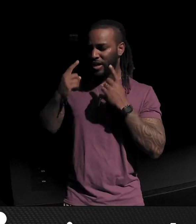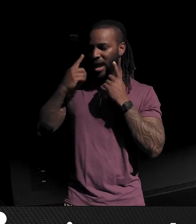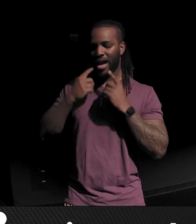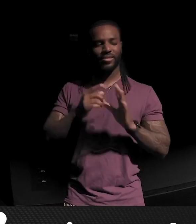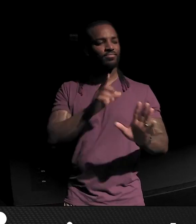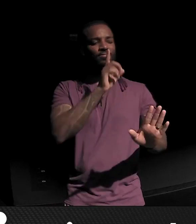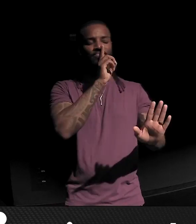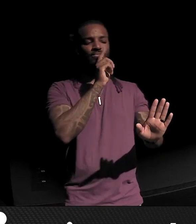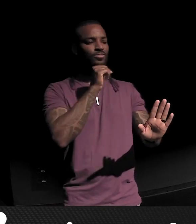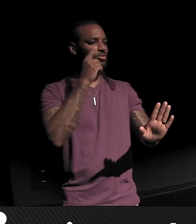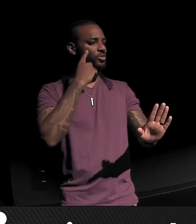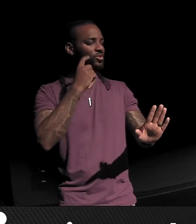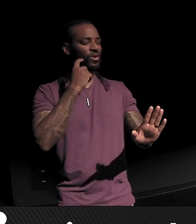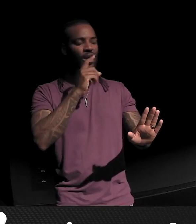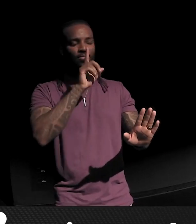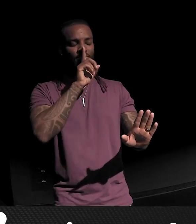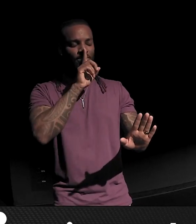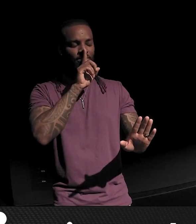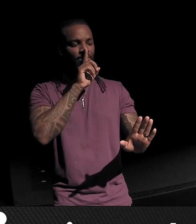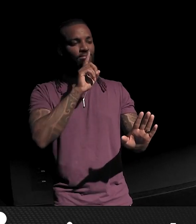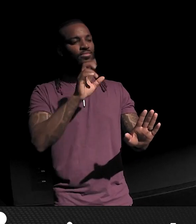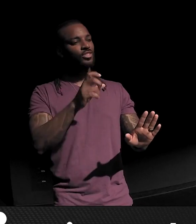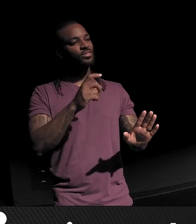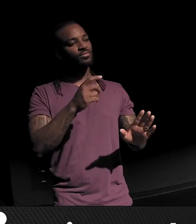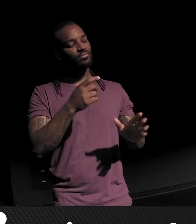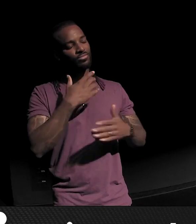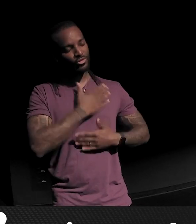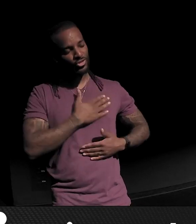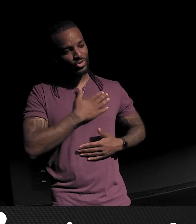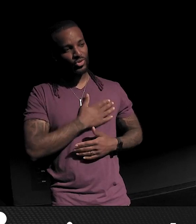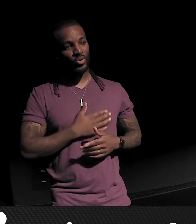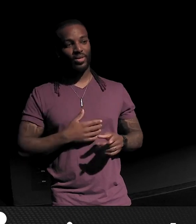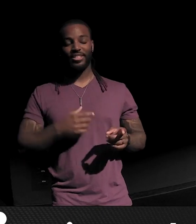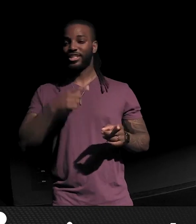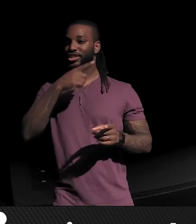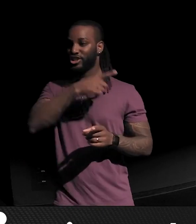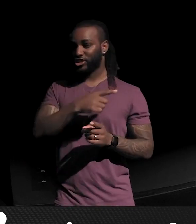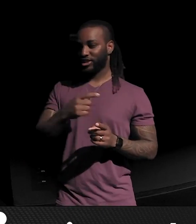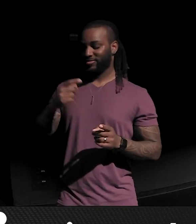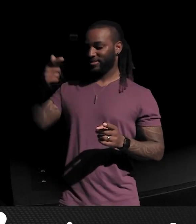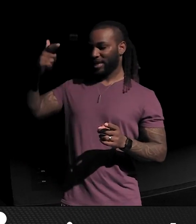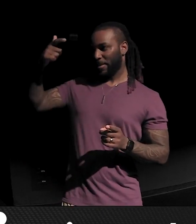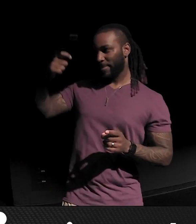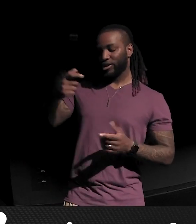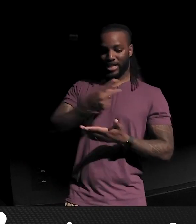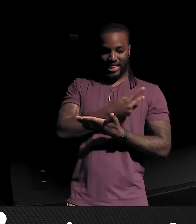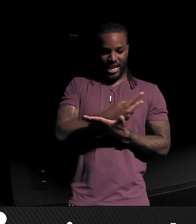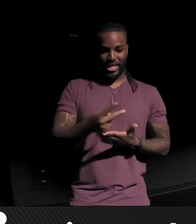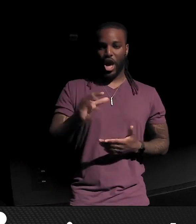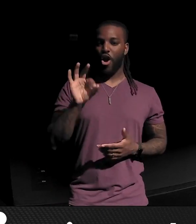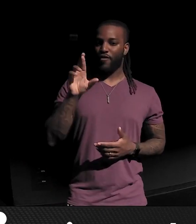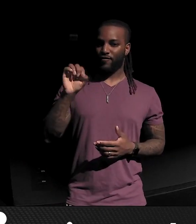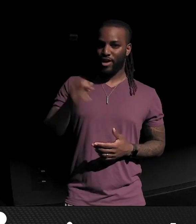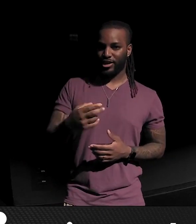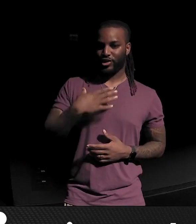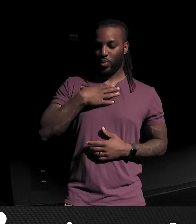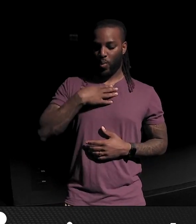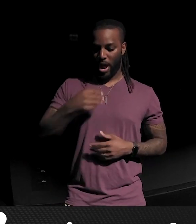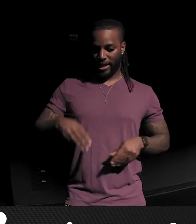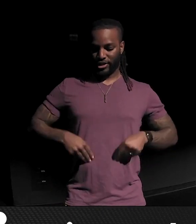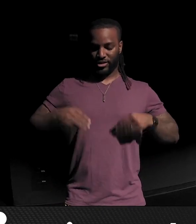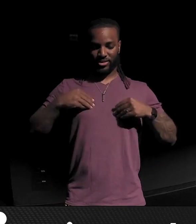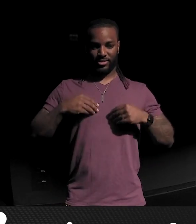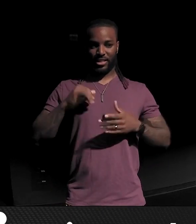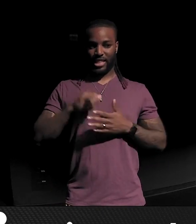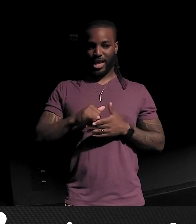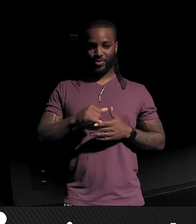just told us the whole story on FaceTime, lying on fresh white sheets. That's when I cried, the dad writes. I'm so